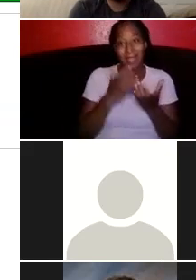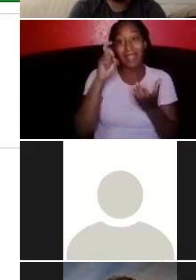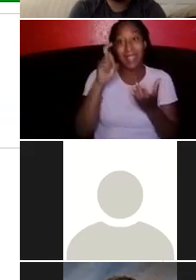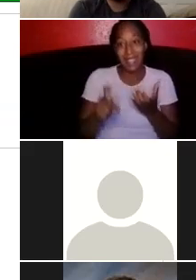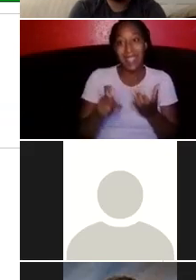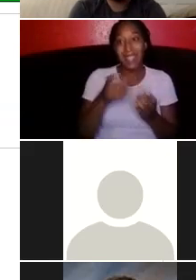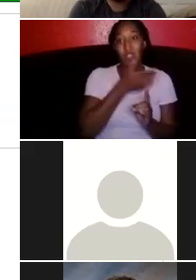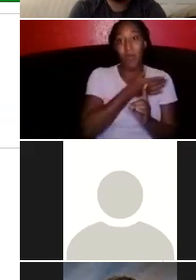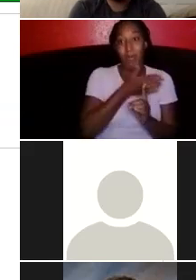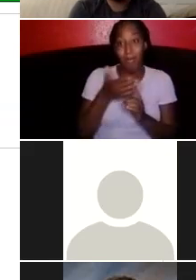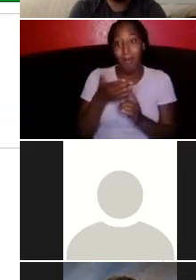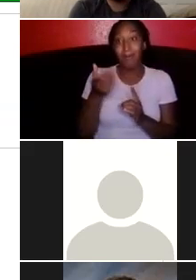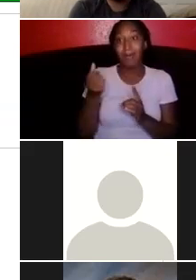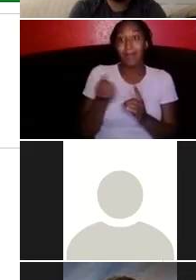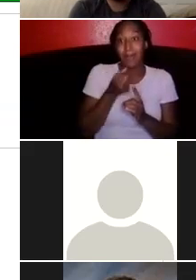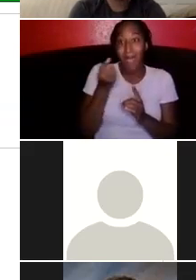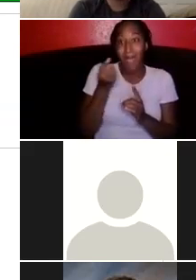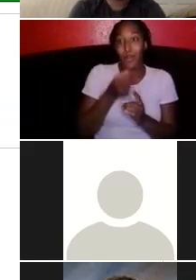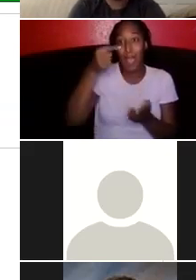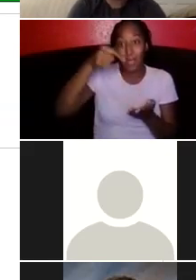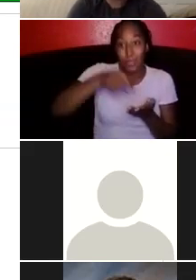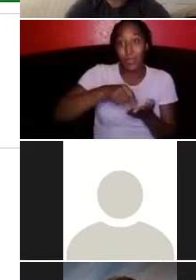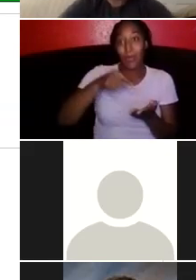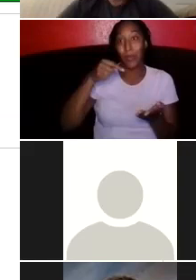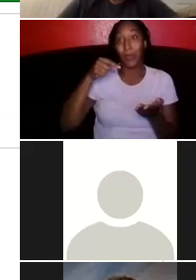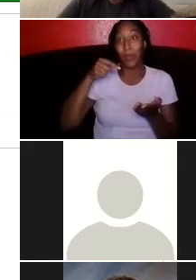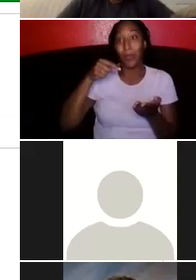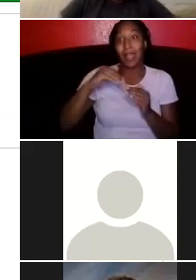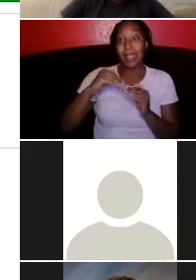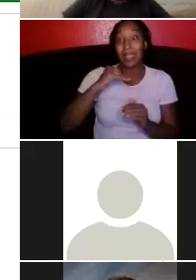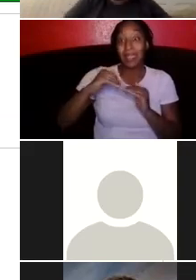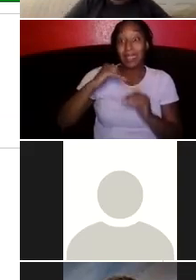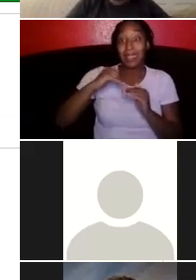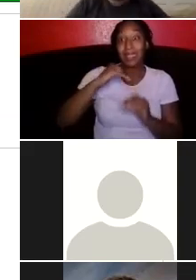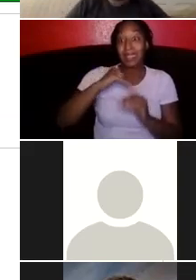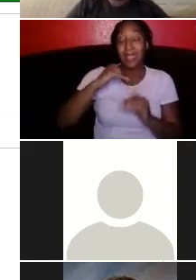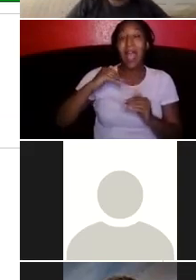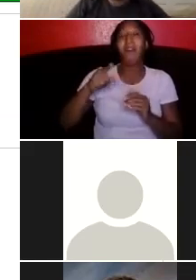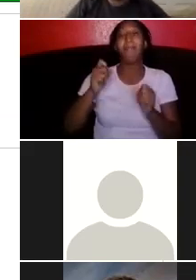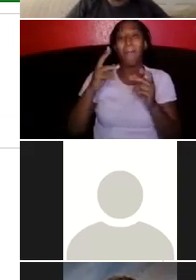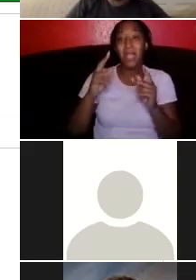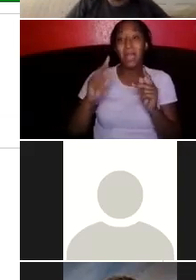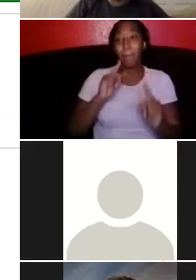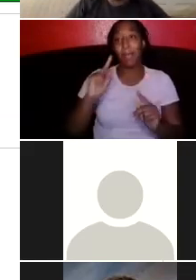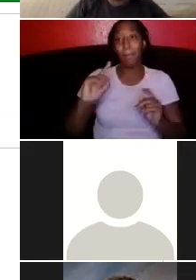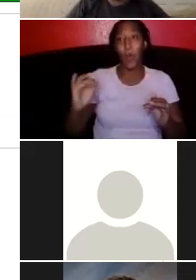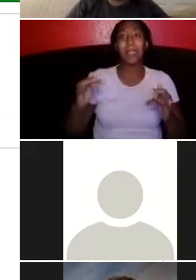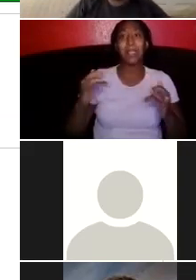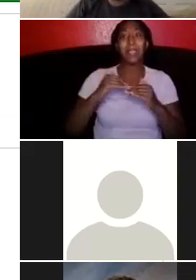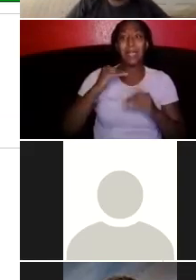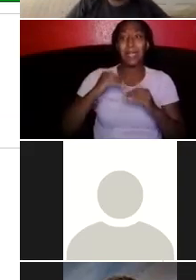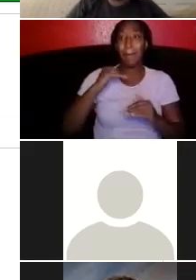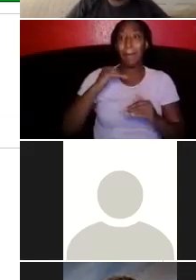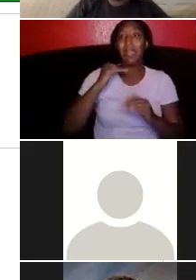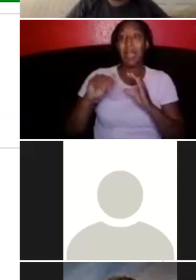I'm going to be watching email because I know I got a lot of folk who'll be sending in last minute. So if you send me a question, don't worry about